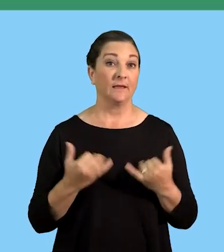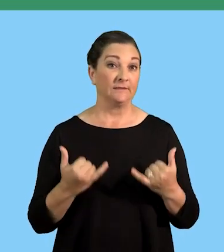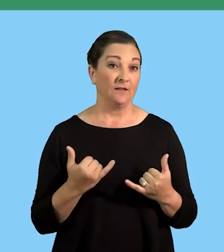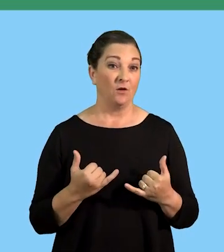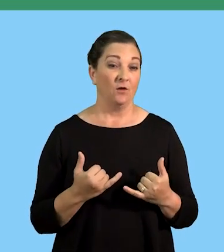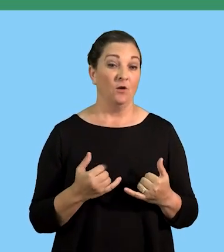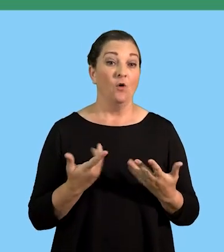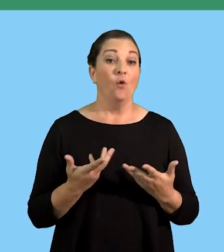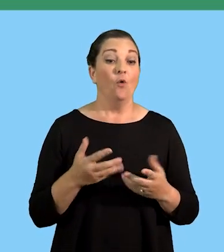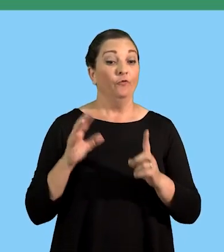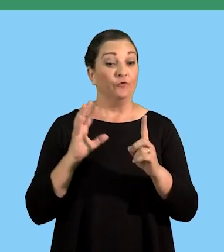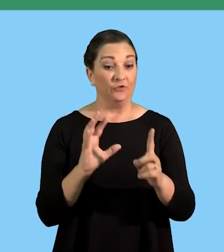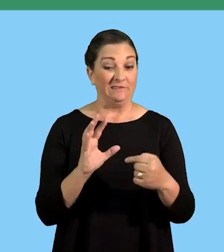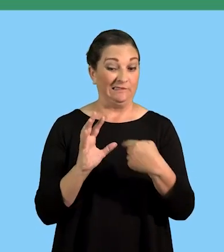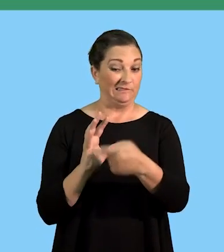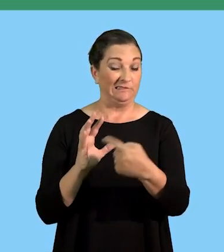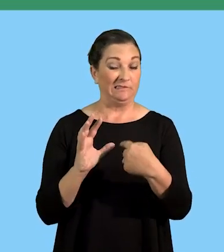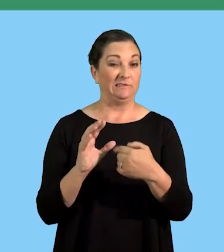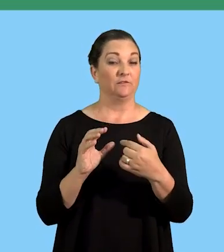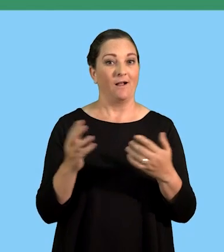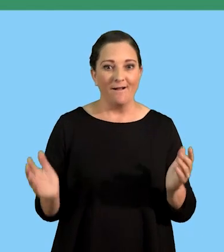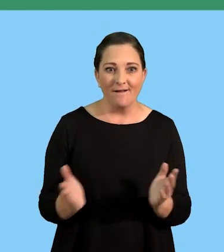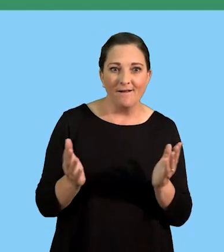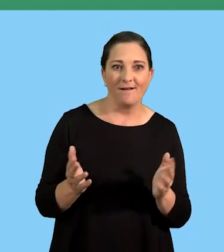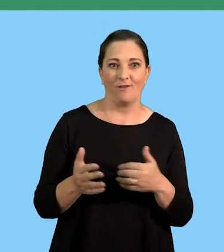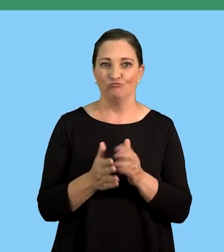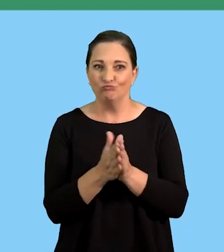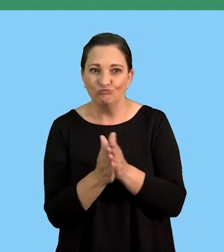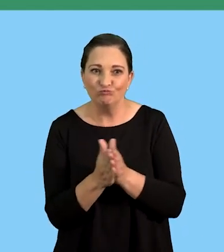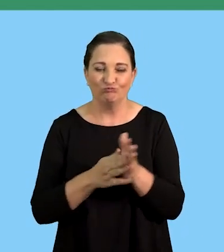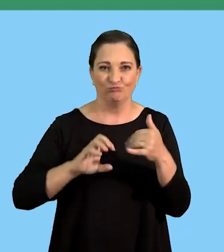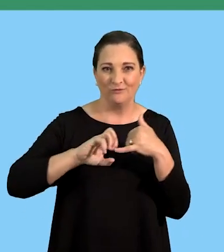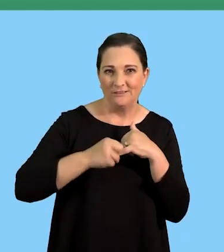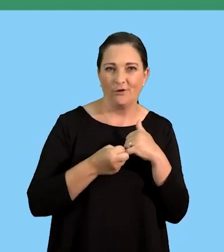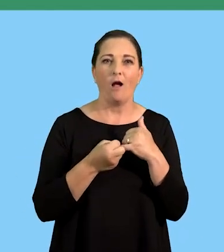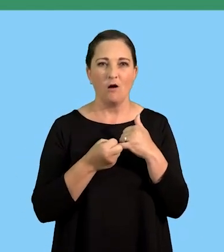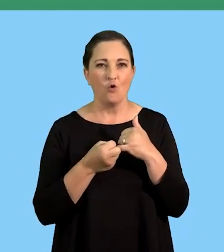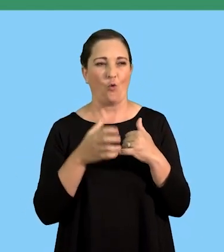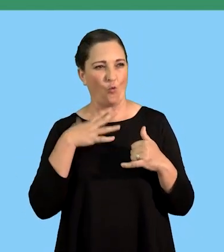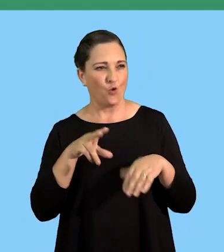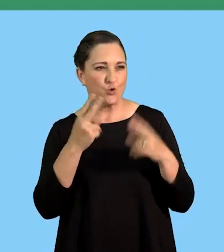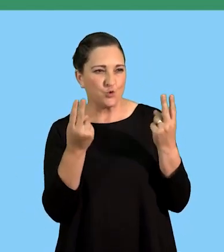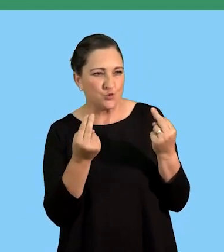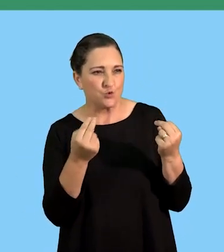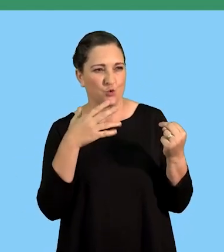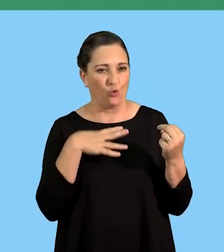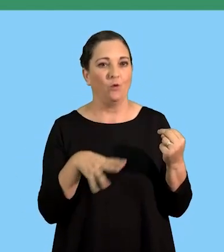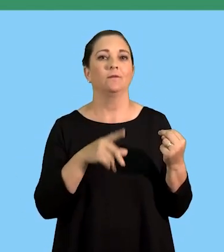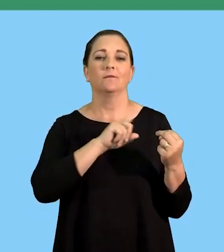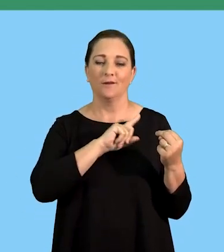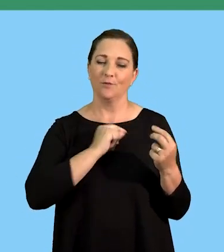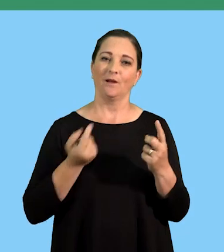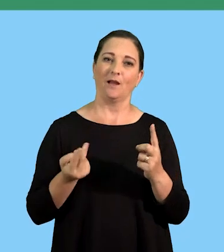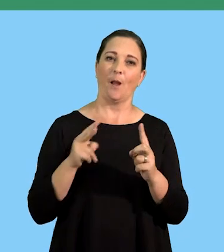And then this would encourage followers to try or explore new things. So that would be